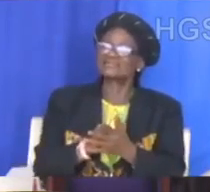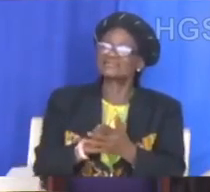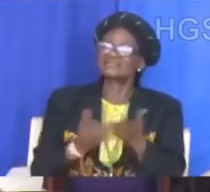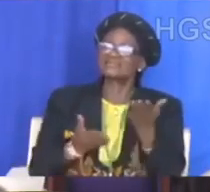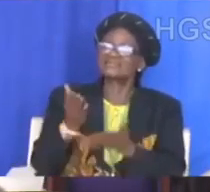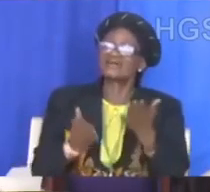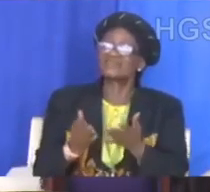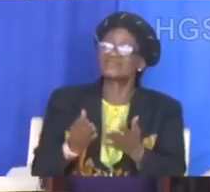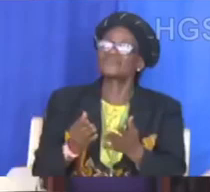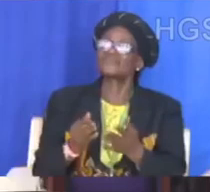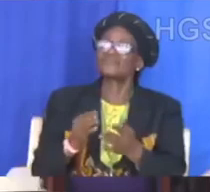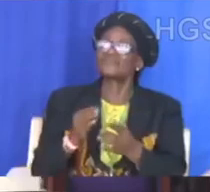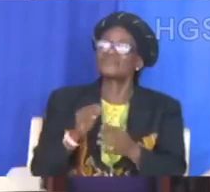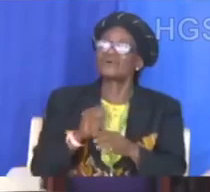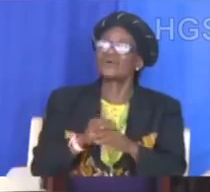Earthquakes